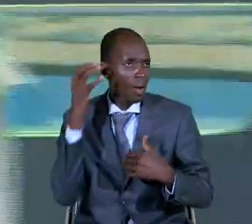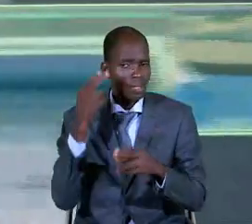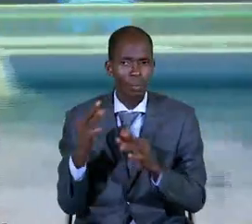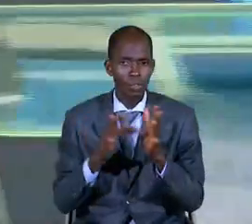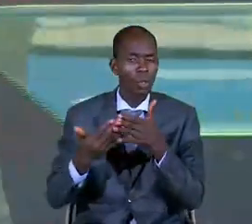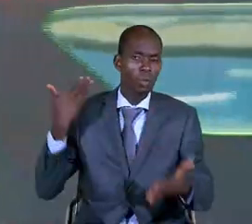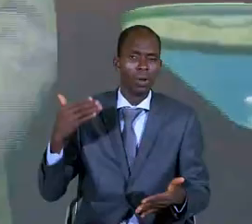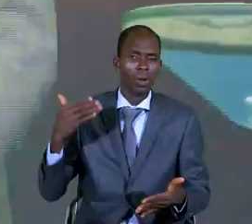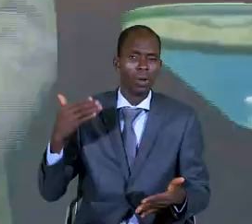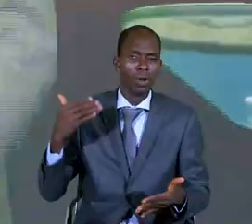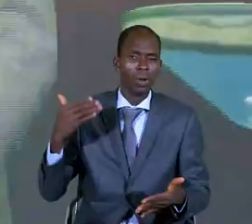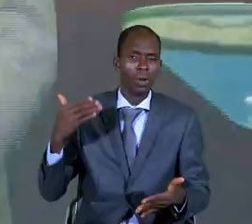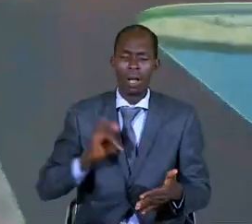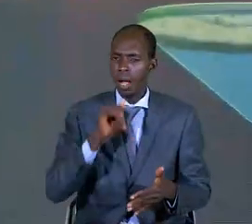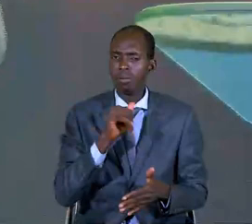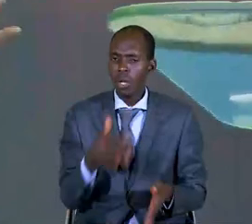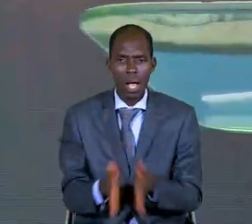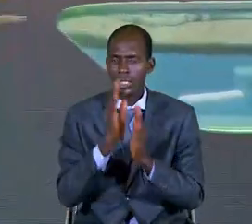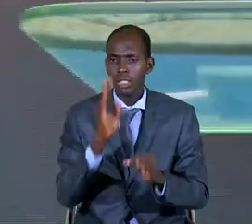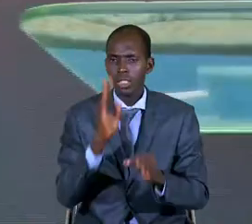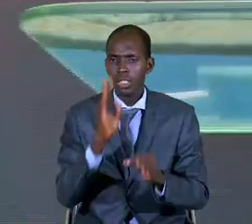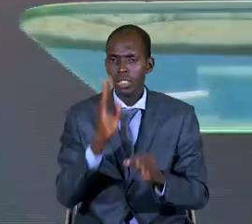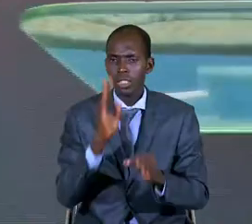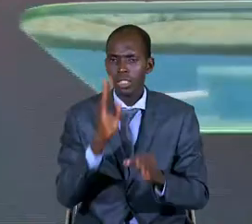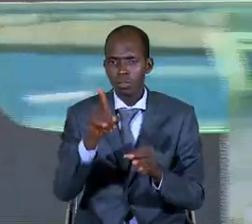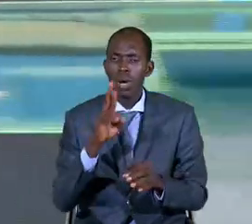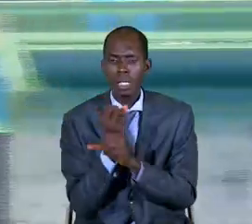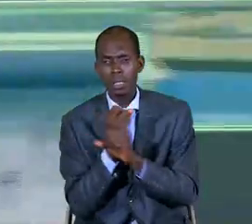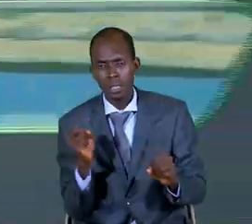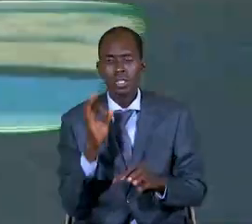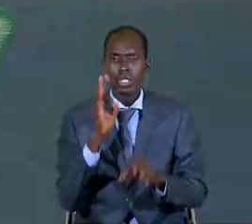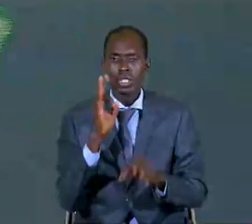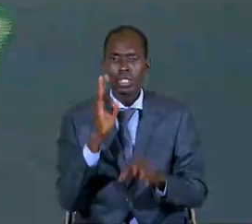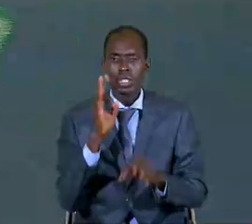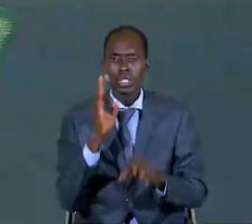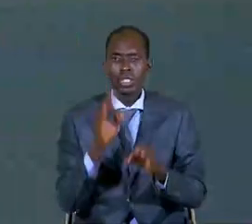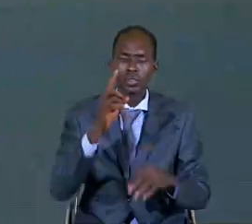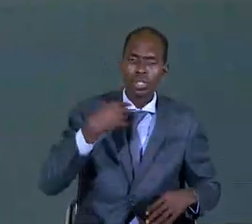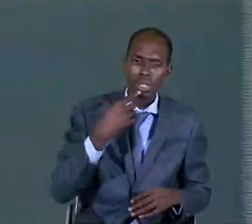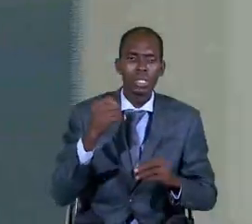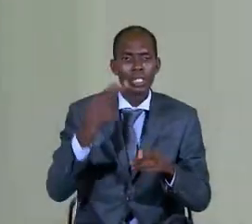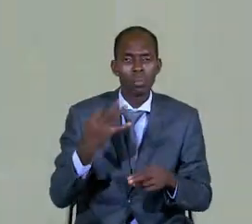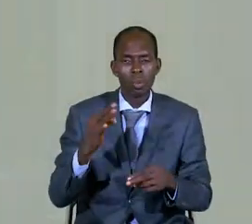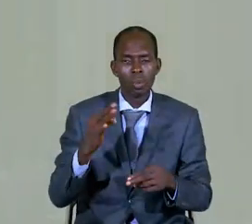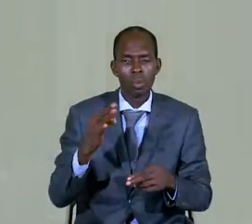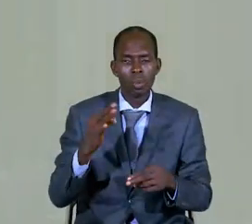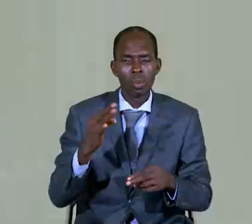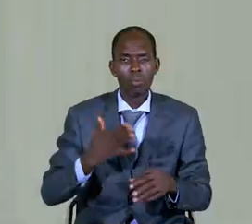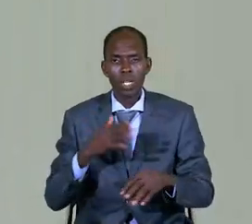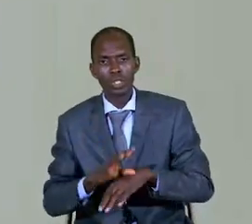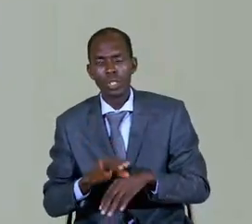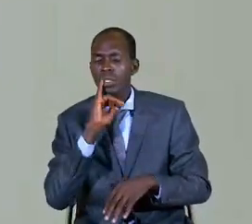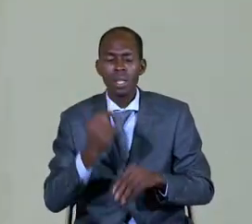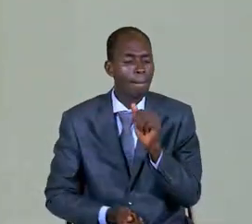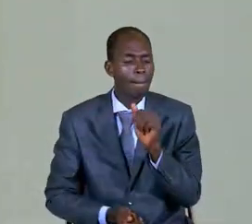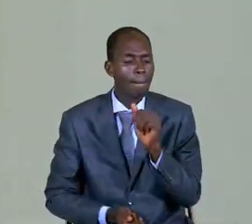am saved, I'm saved, I'm saved. I'm not asking whether you say the name of my church is the most